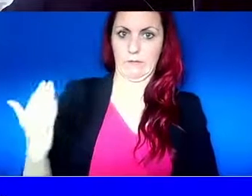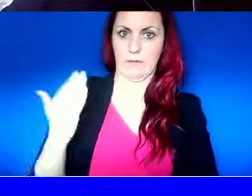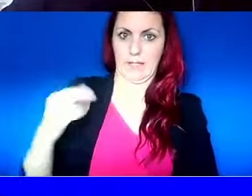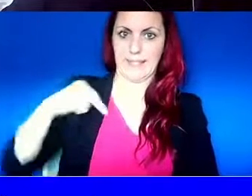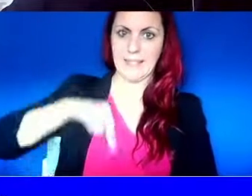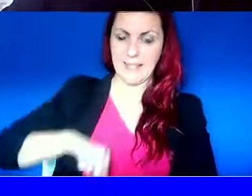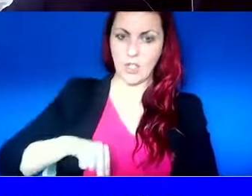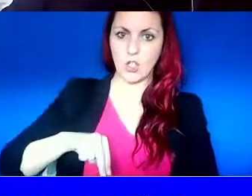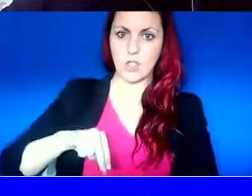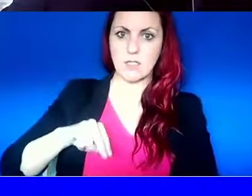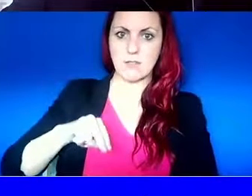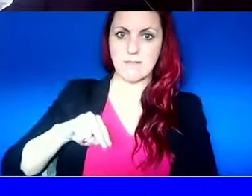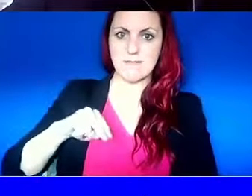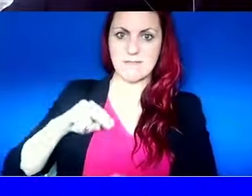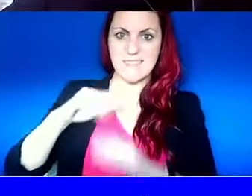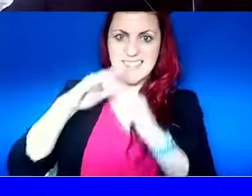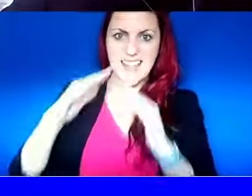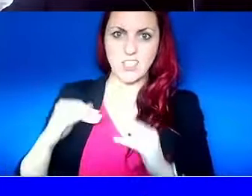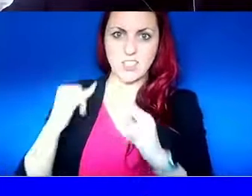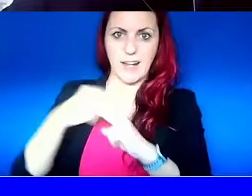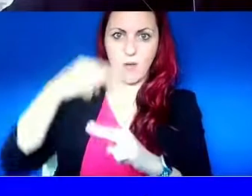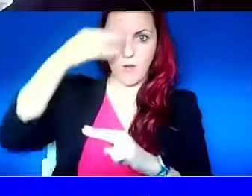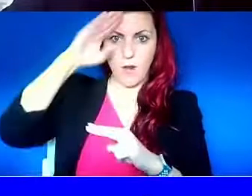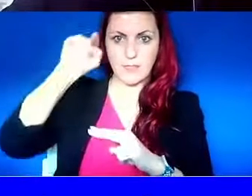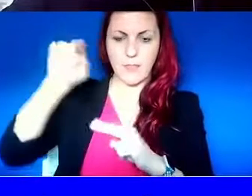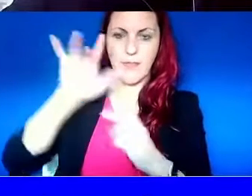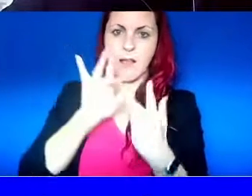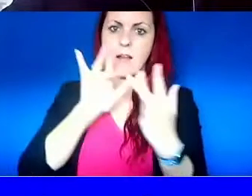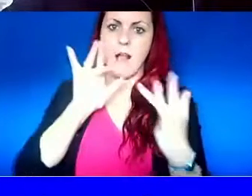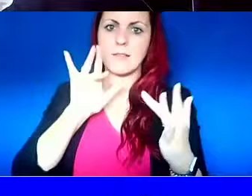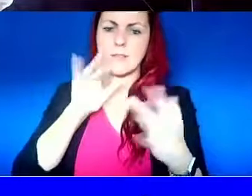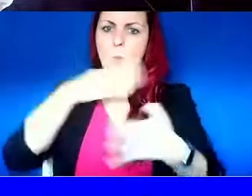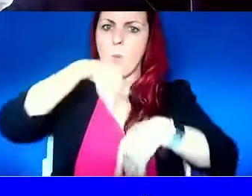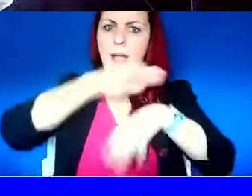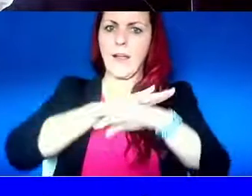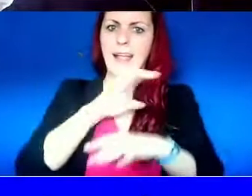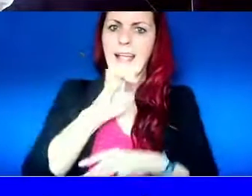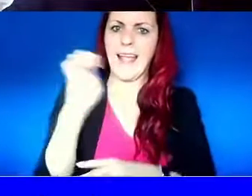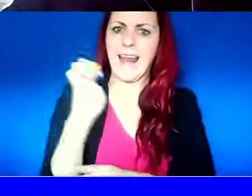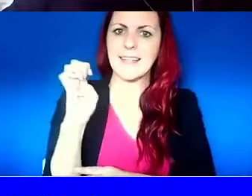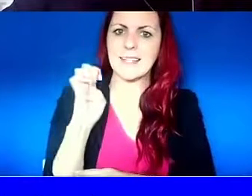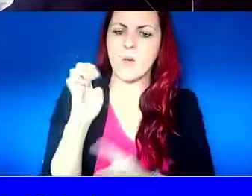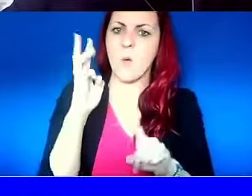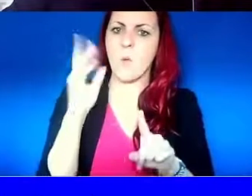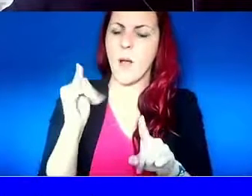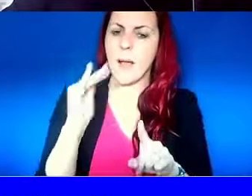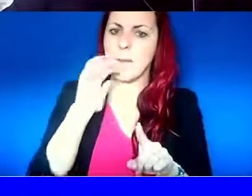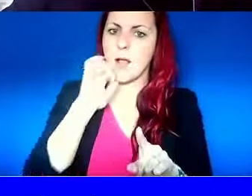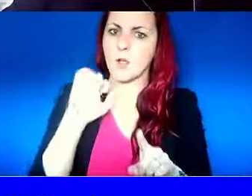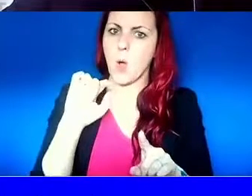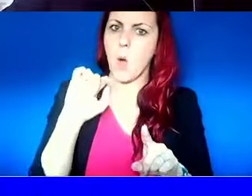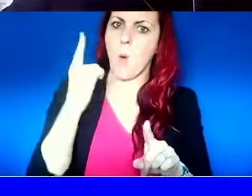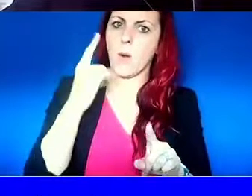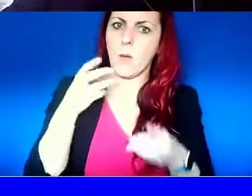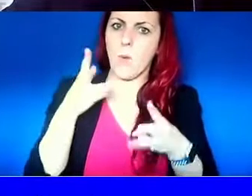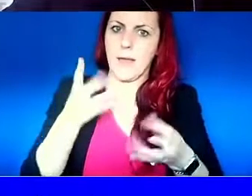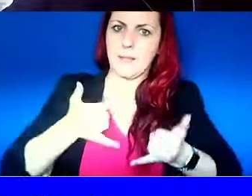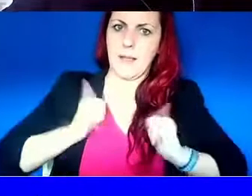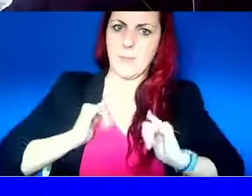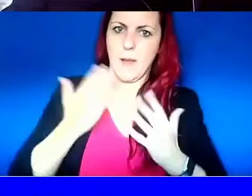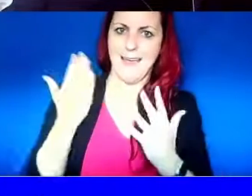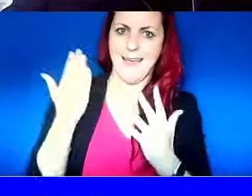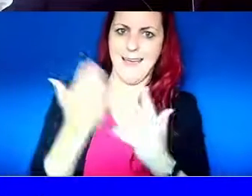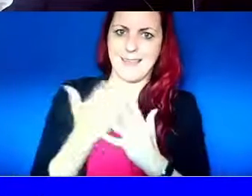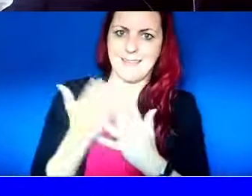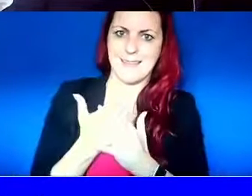in Northern Ireland, contacted the police station in England because it was the only accessible way that they